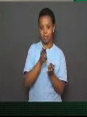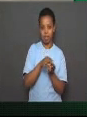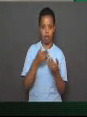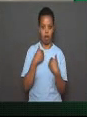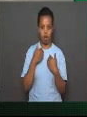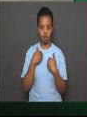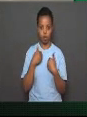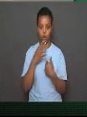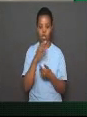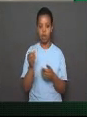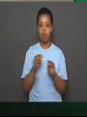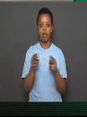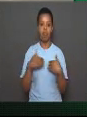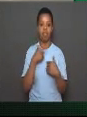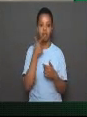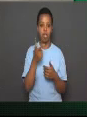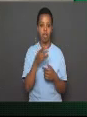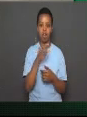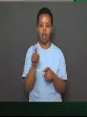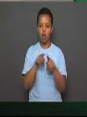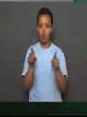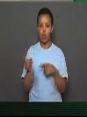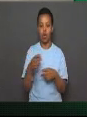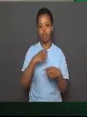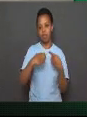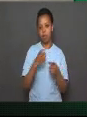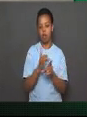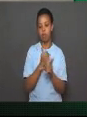an interesting and unique ecosystem.